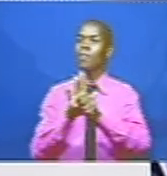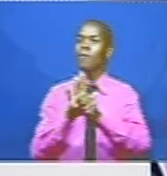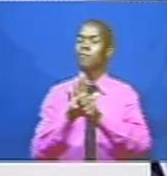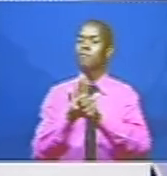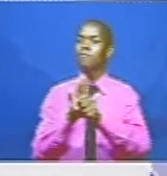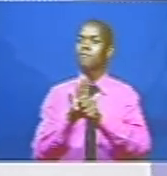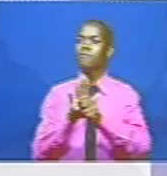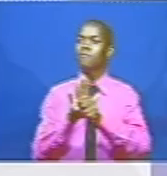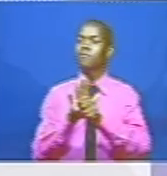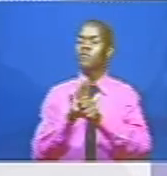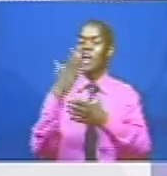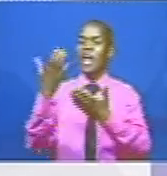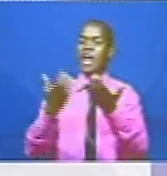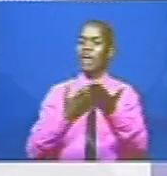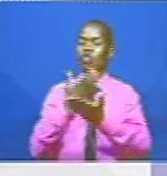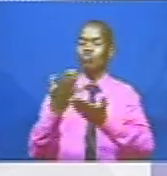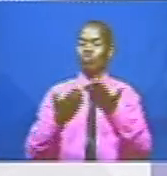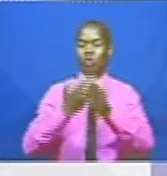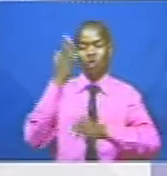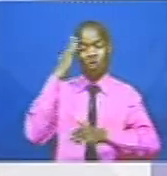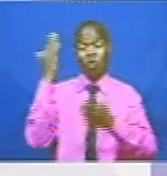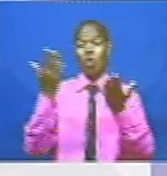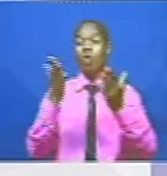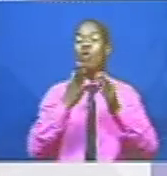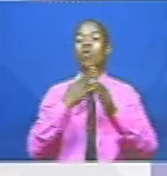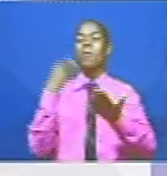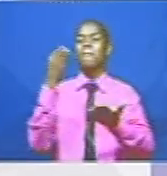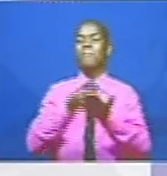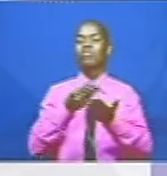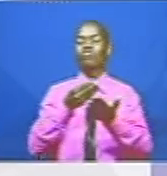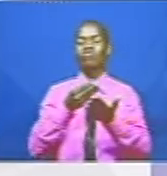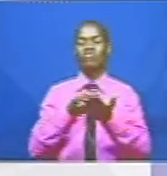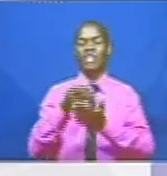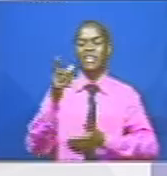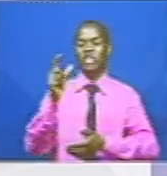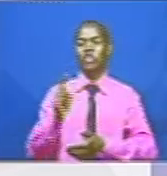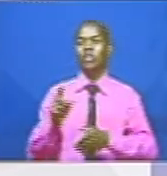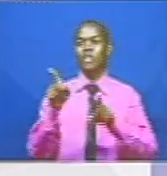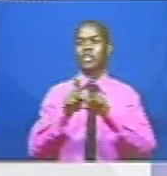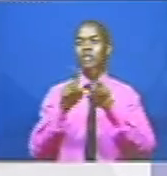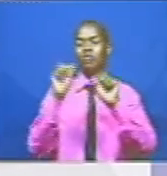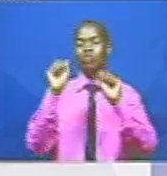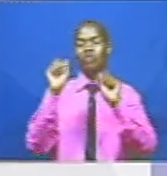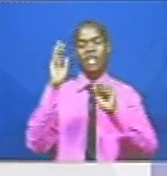they're for economic recovery, whereby they want the cheapest packages possible. And now you realize